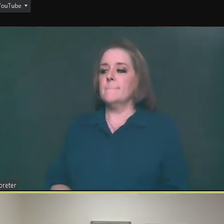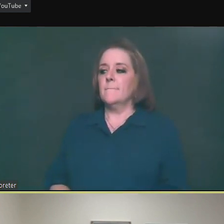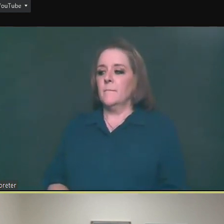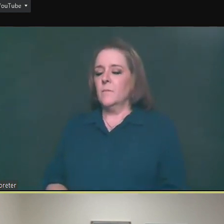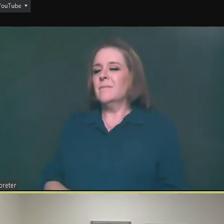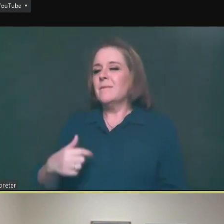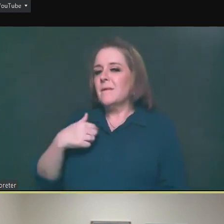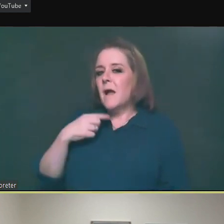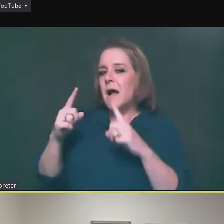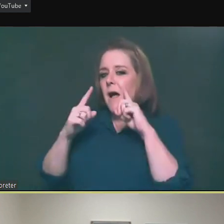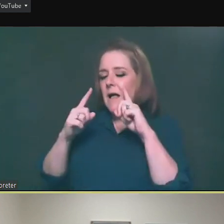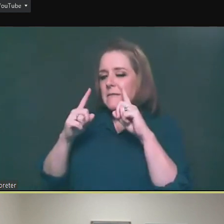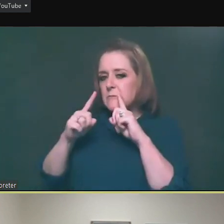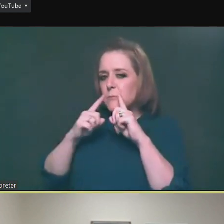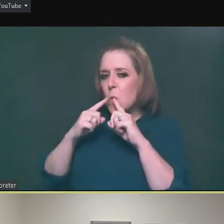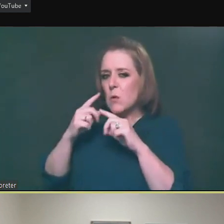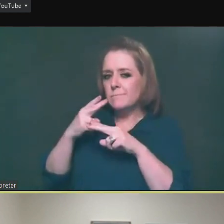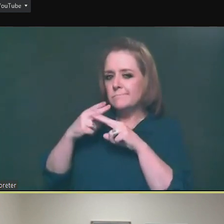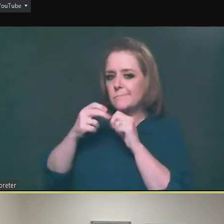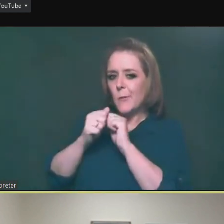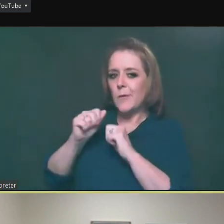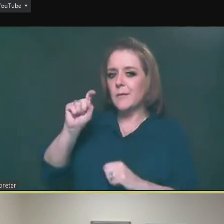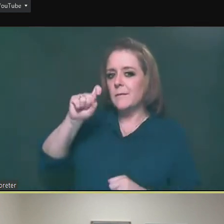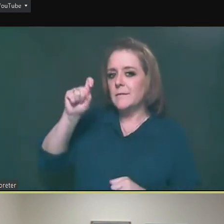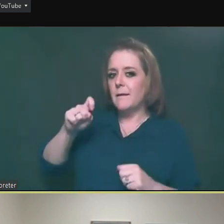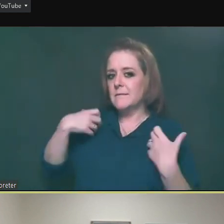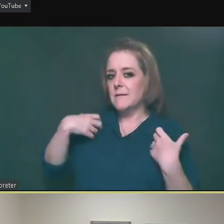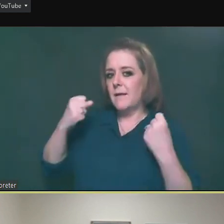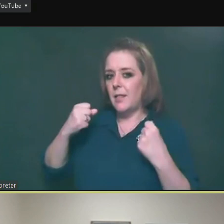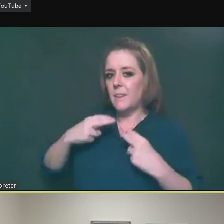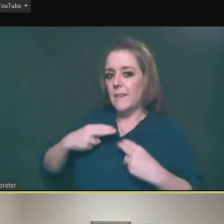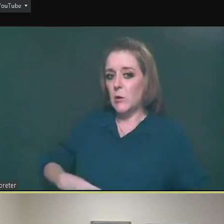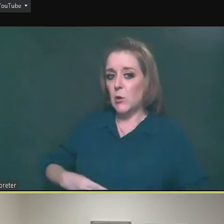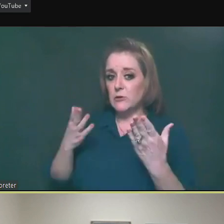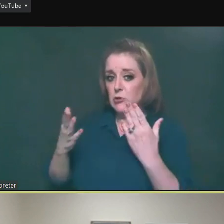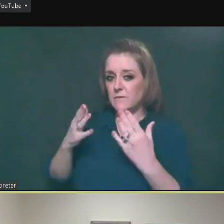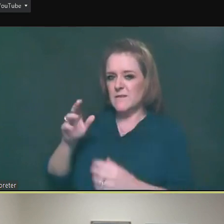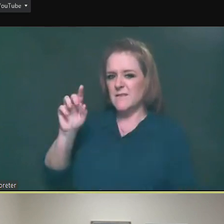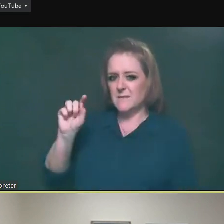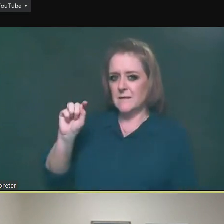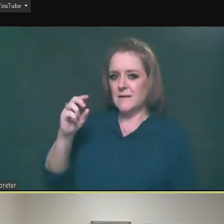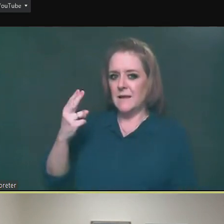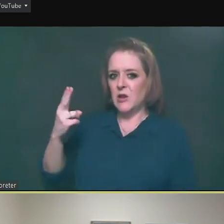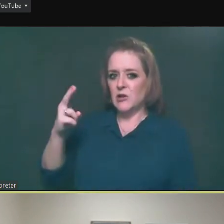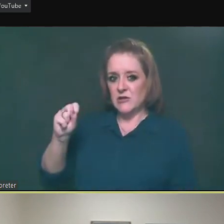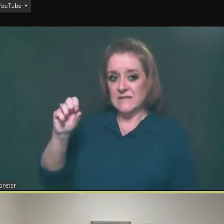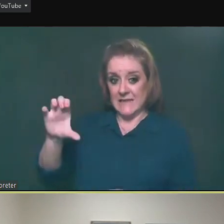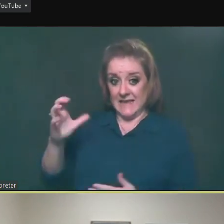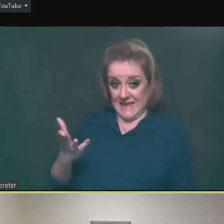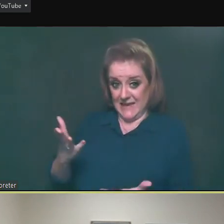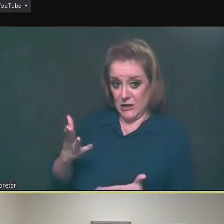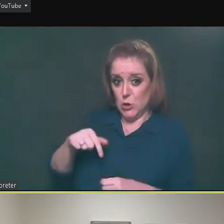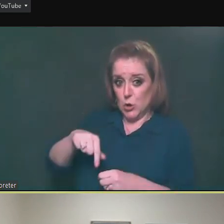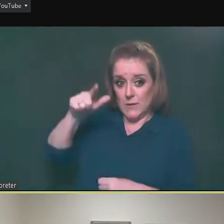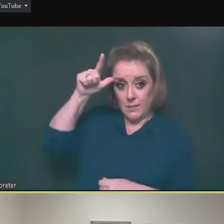spoke briefly with Texas Health and Human Services here locally, and my understanding is